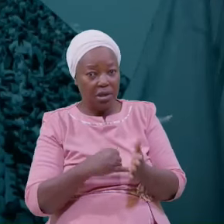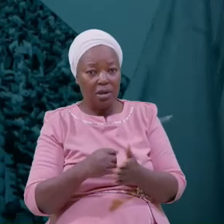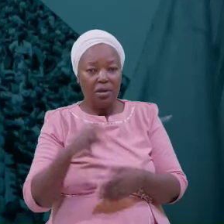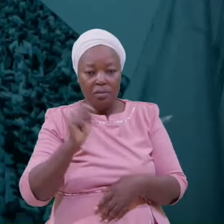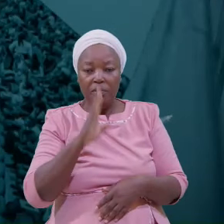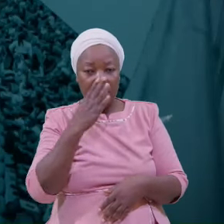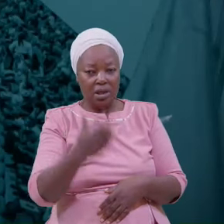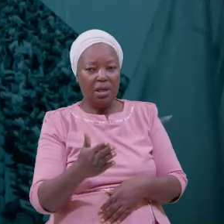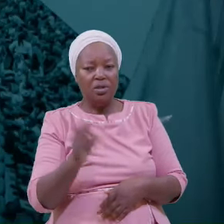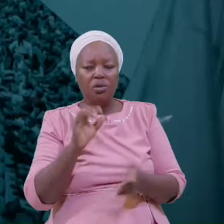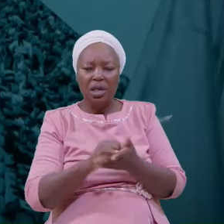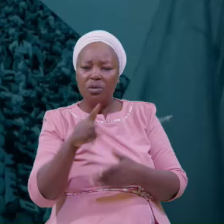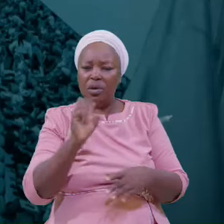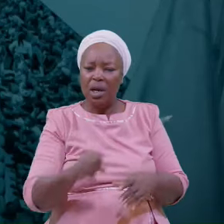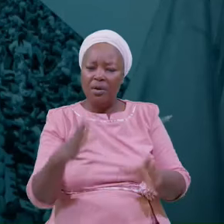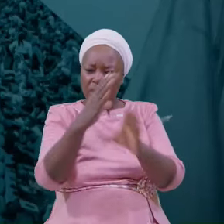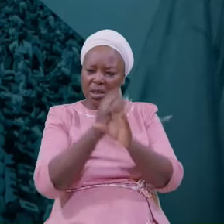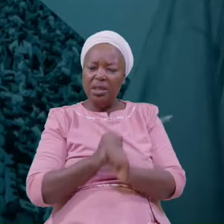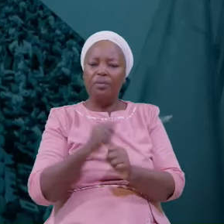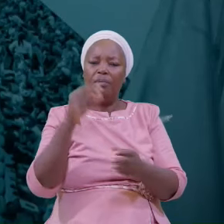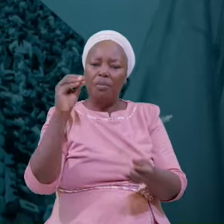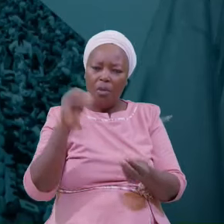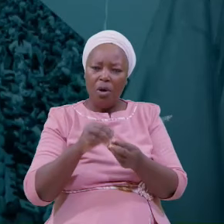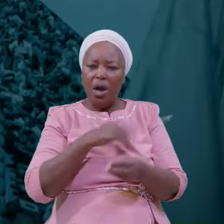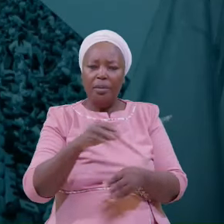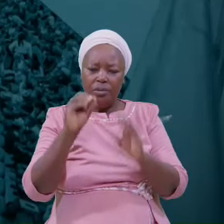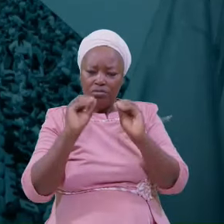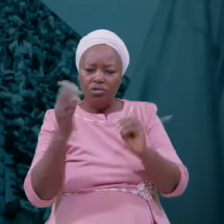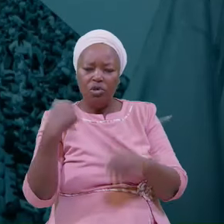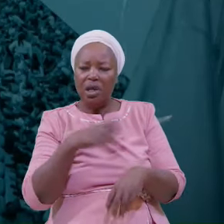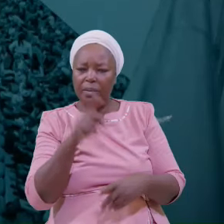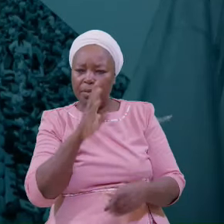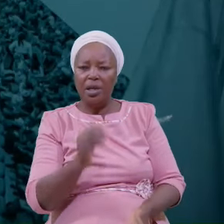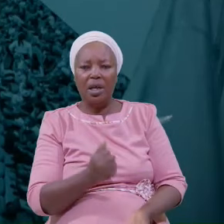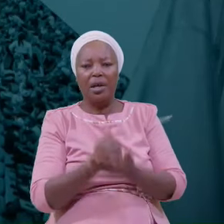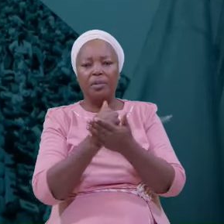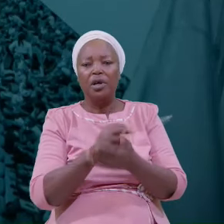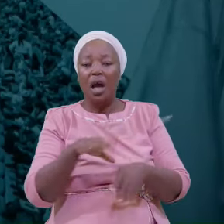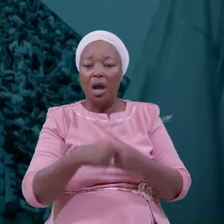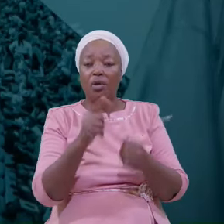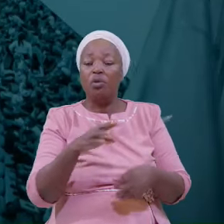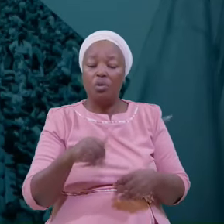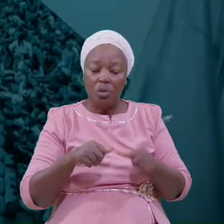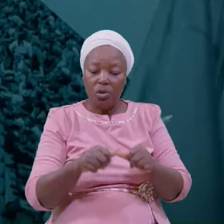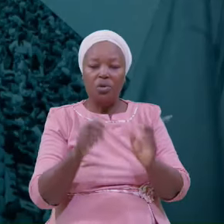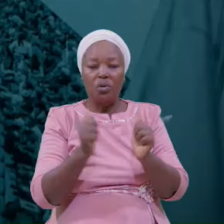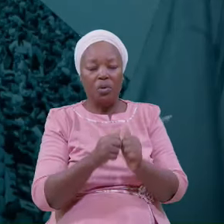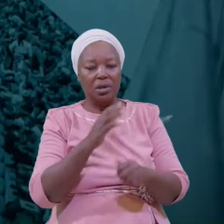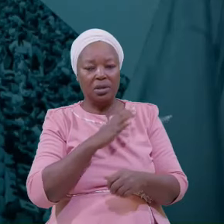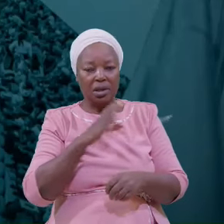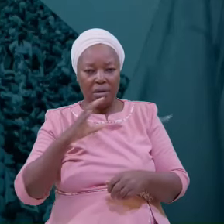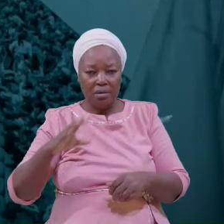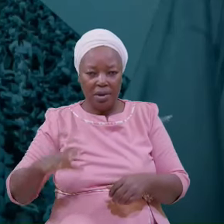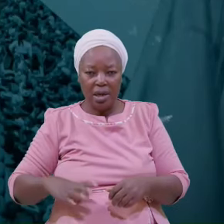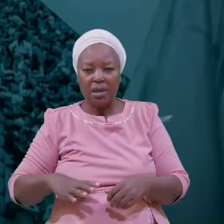more and be taught and be helped how you will continue with Christ. The Lord will